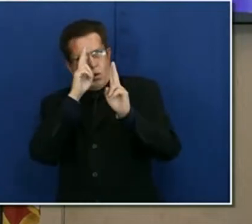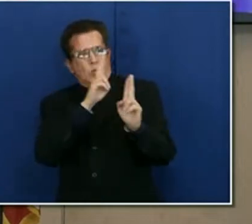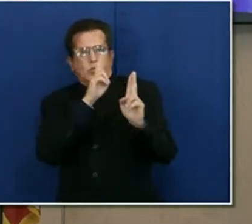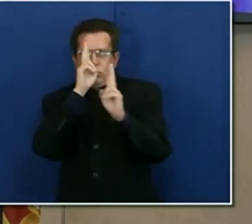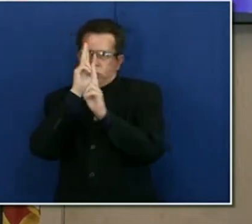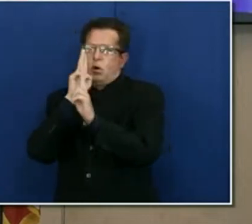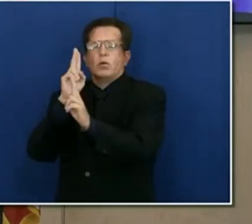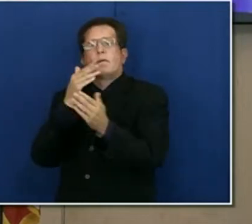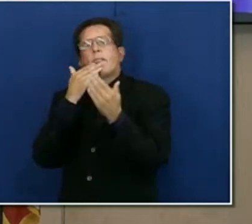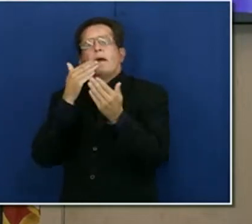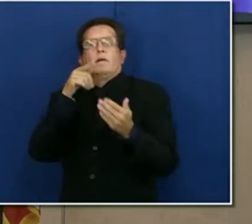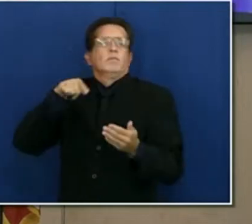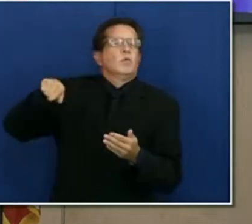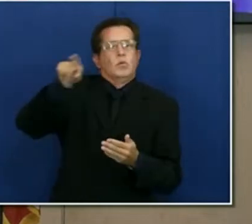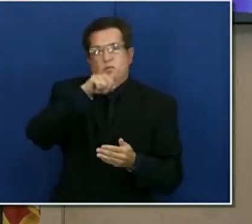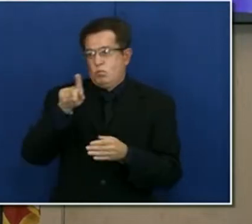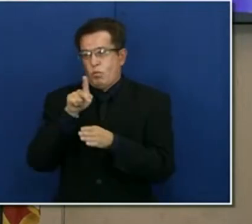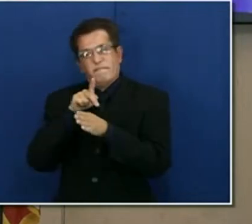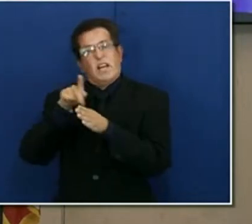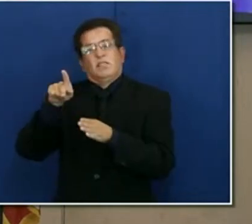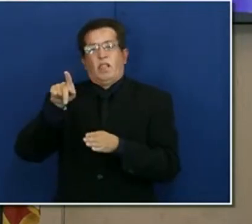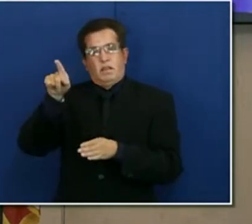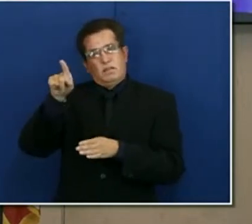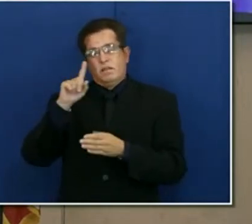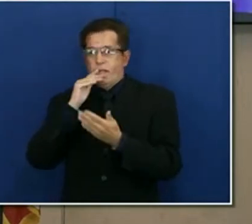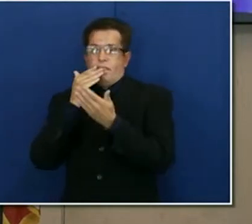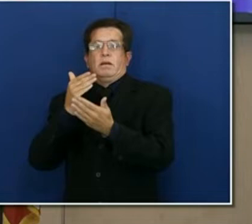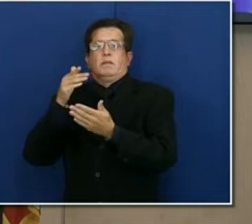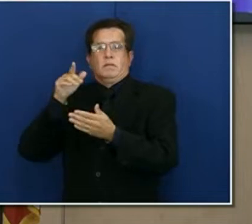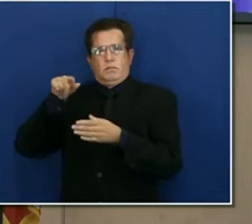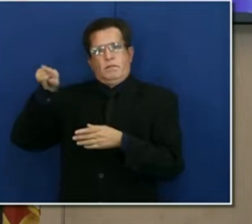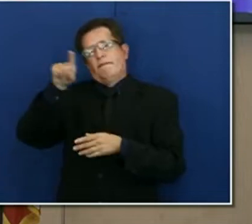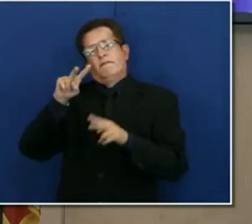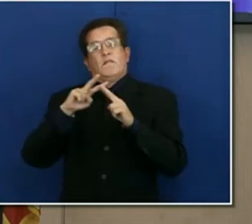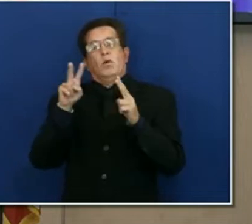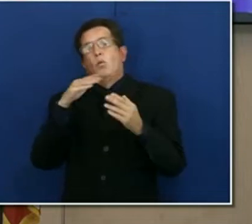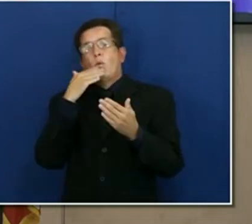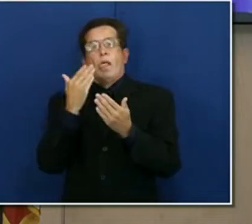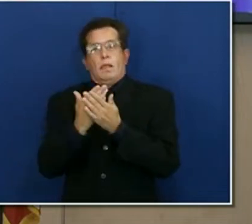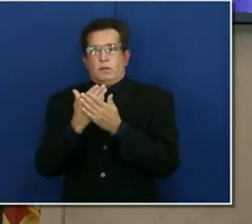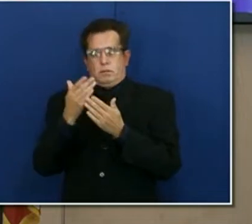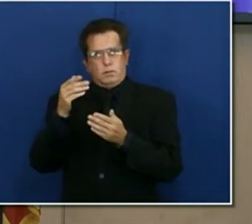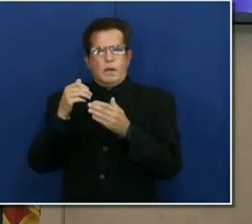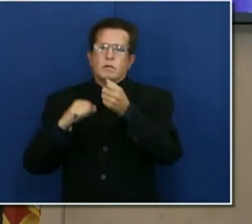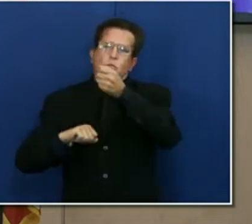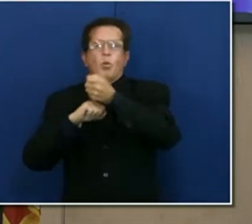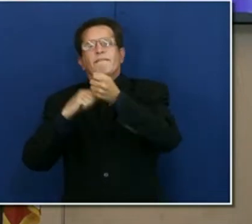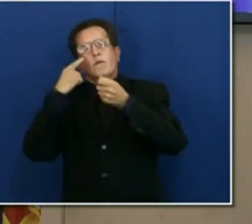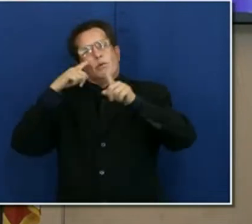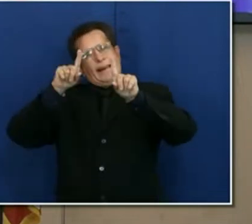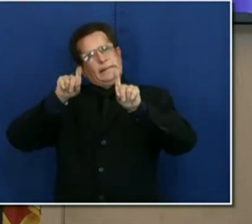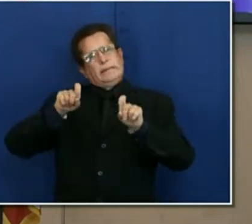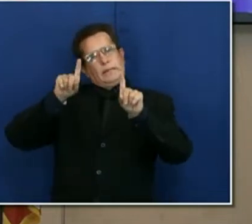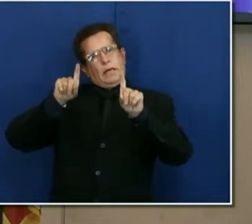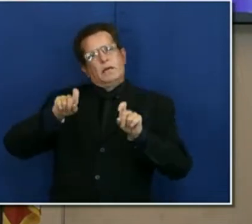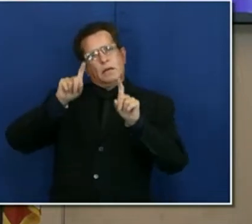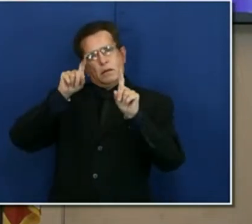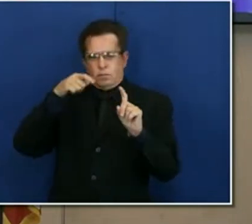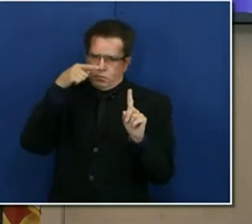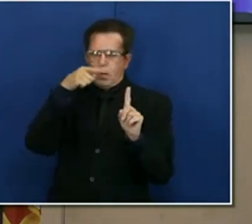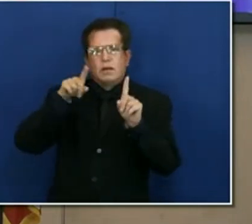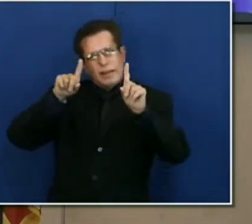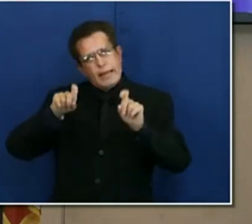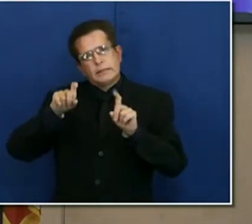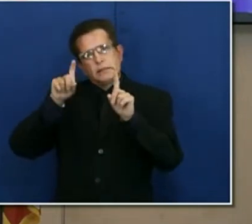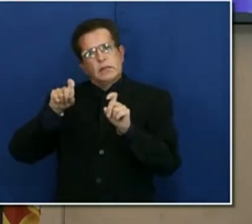medical professionals who have continued to aggressively provide testing throughout the region with the